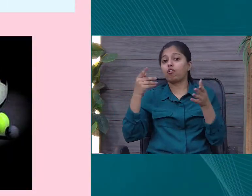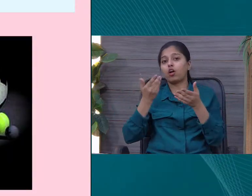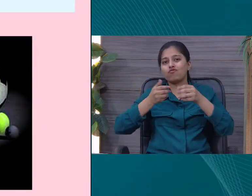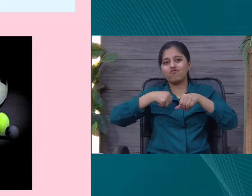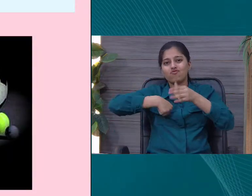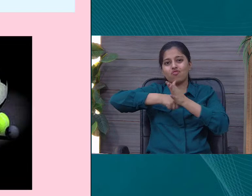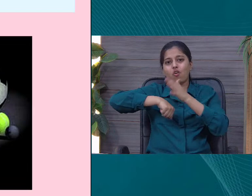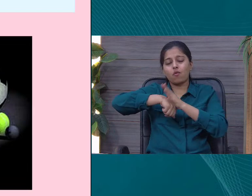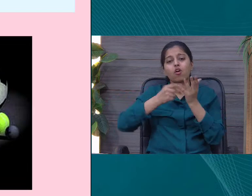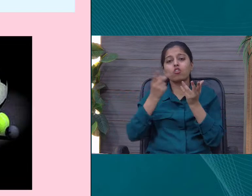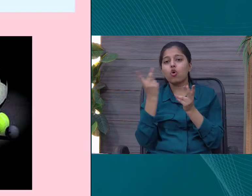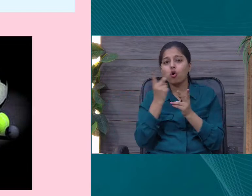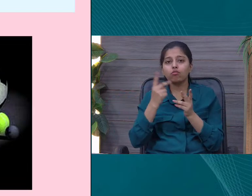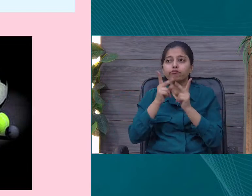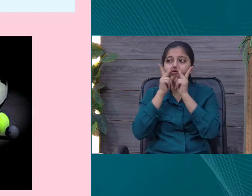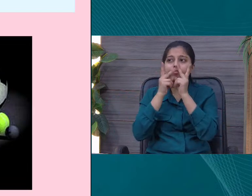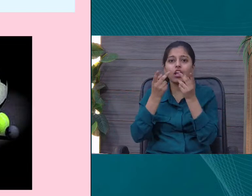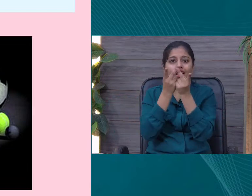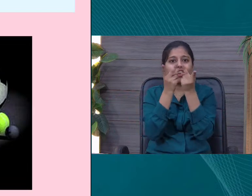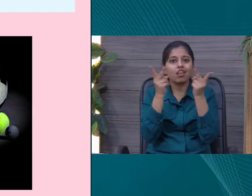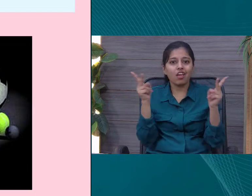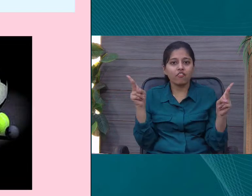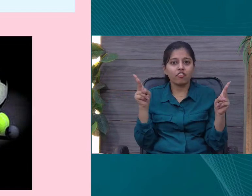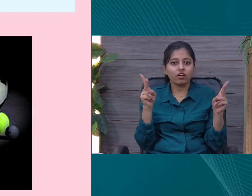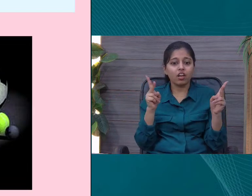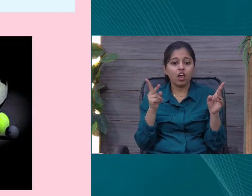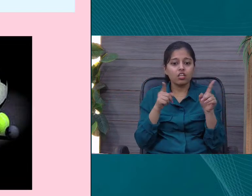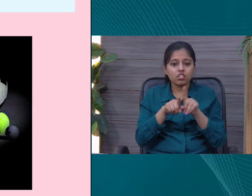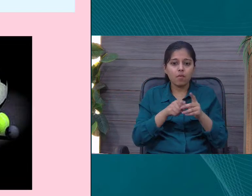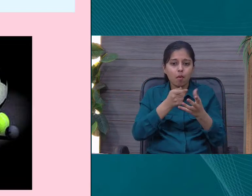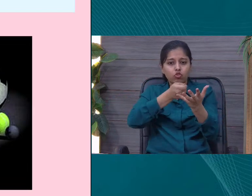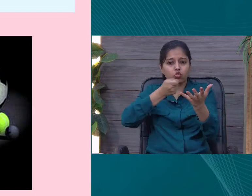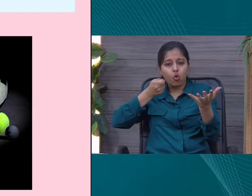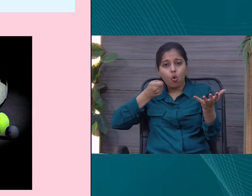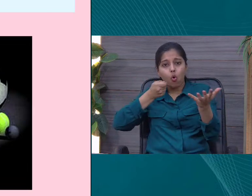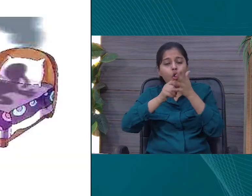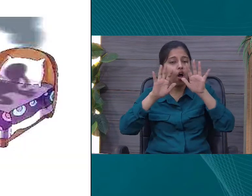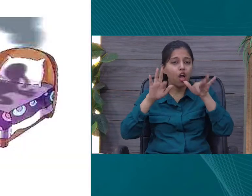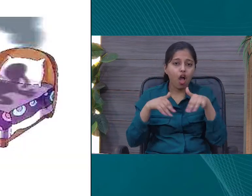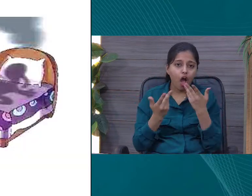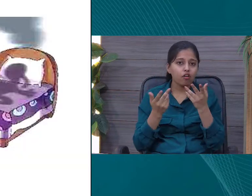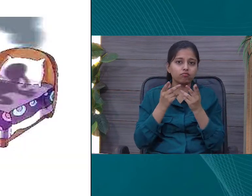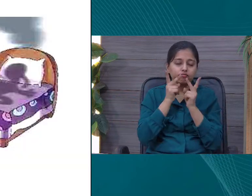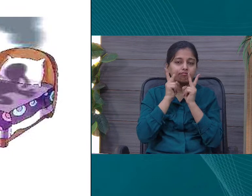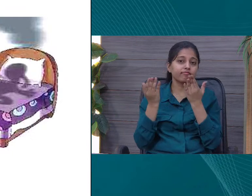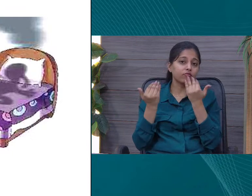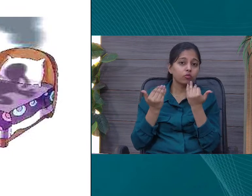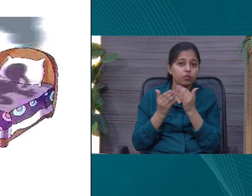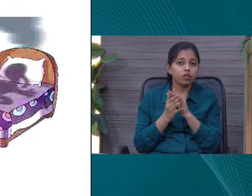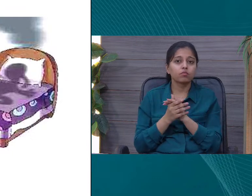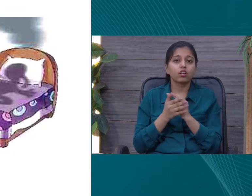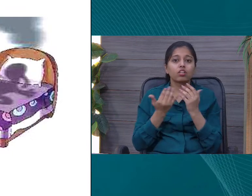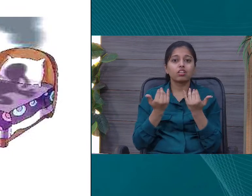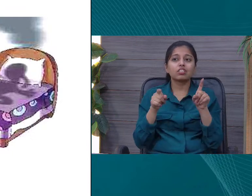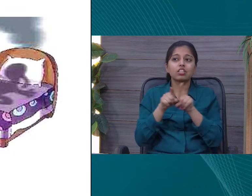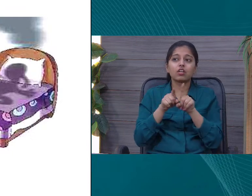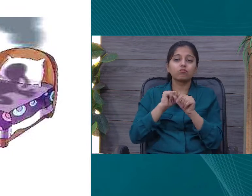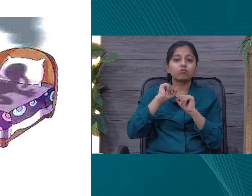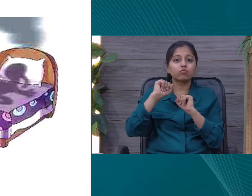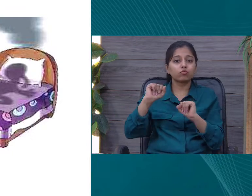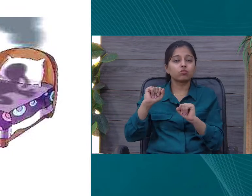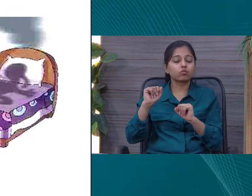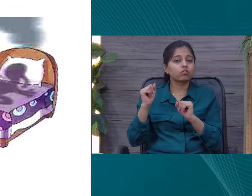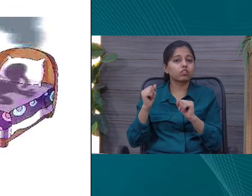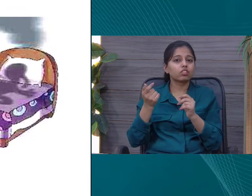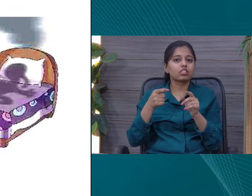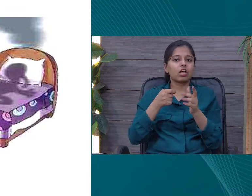football. How they are looking different. How they can align the things, and in the order of